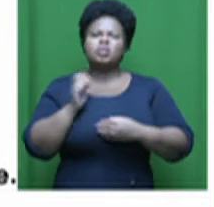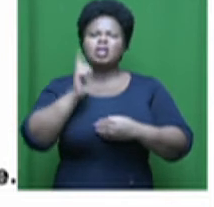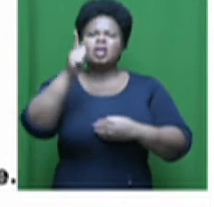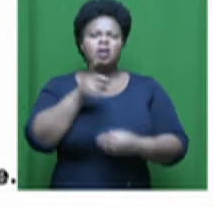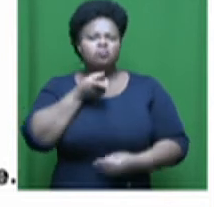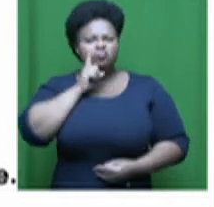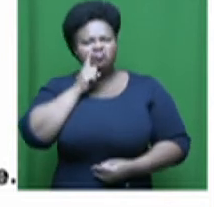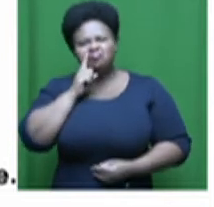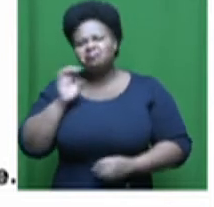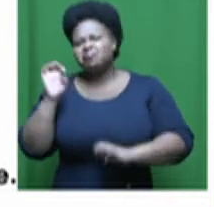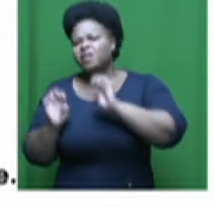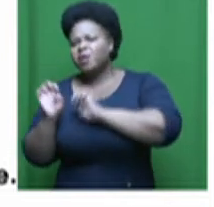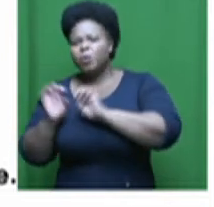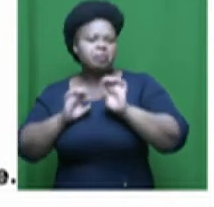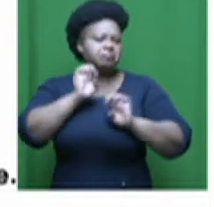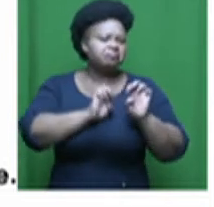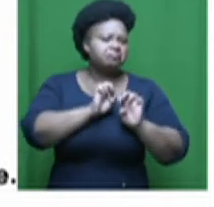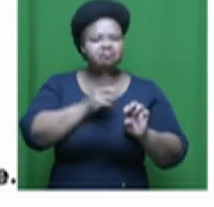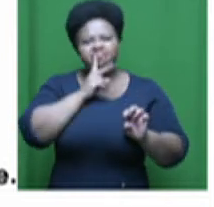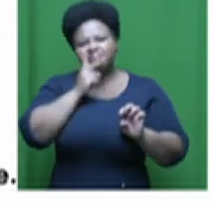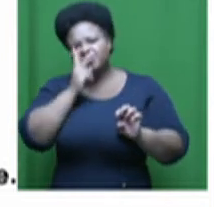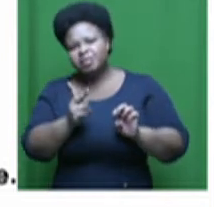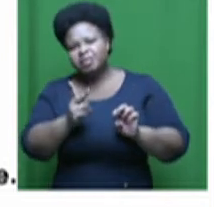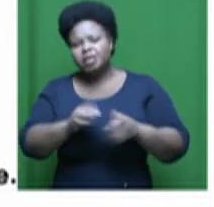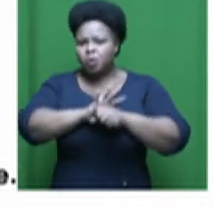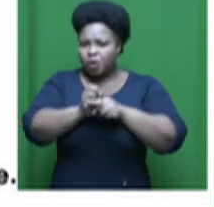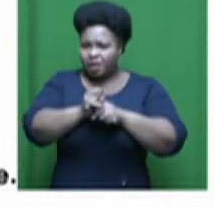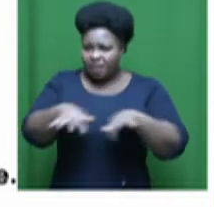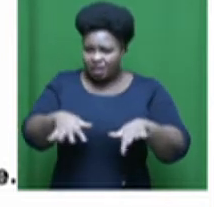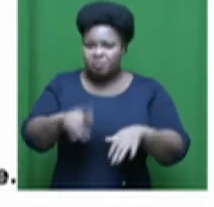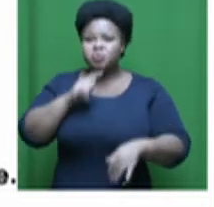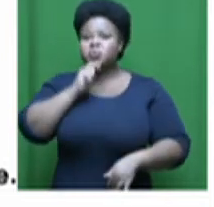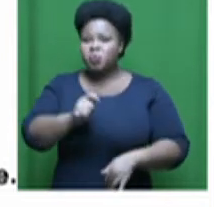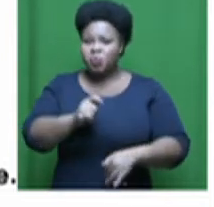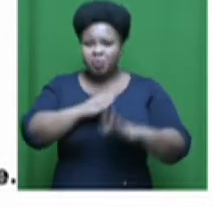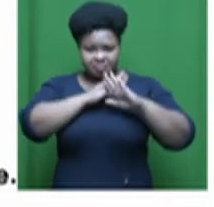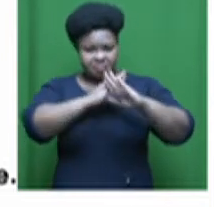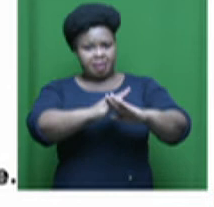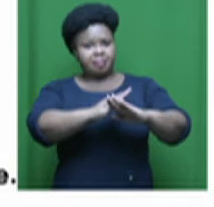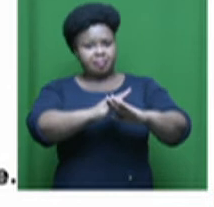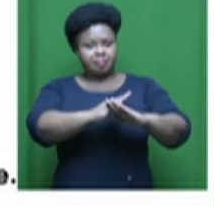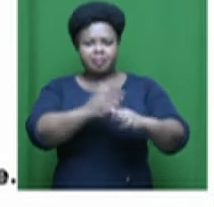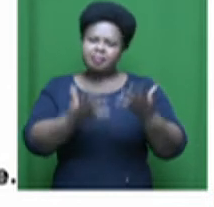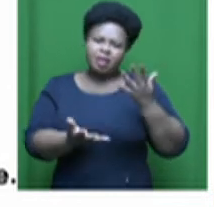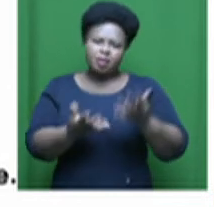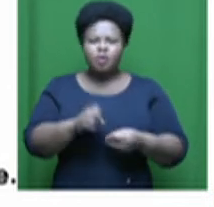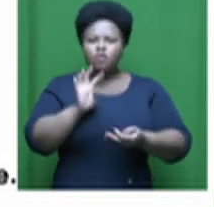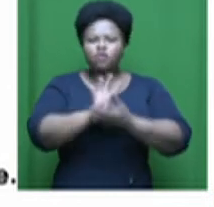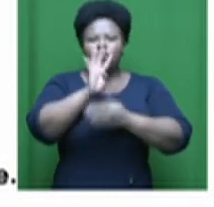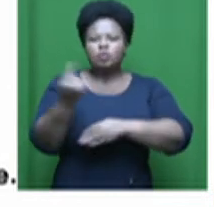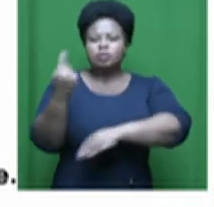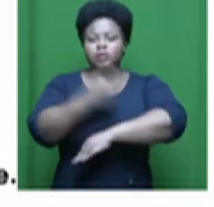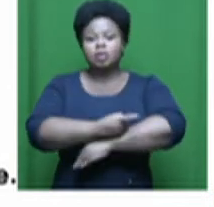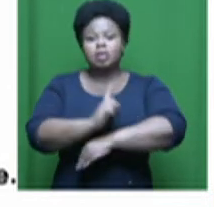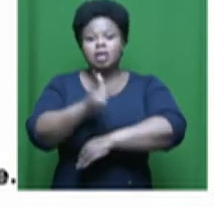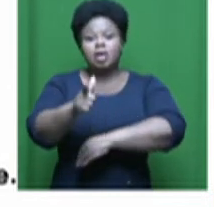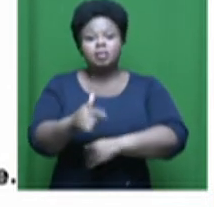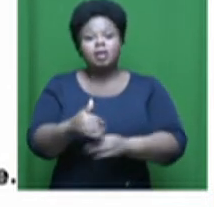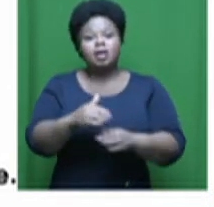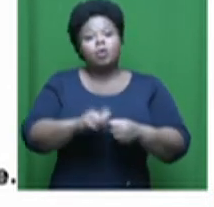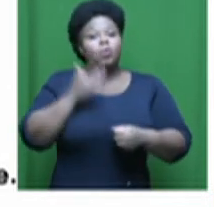to see whether the vaccine actually protected against COVID-19, resulting at least 14 days after the second dose